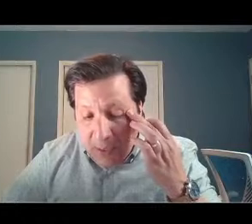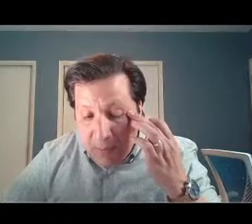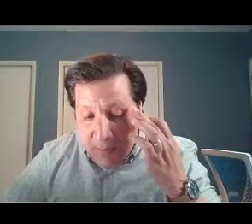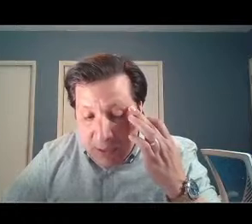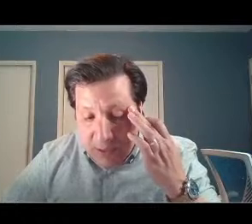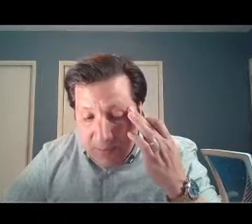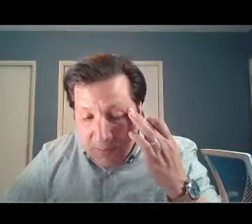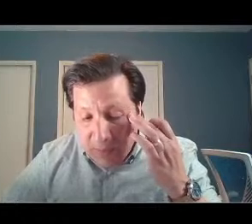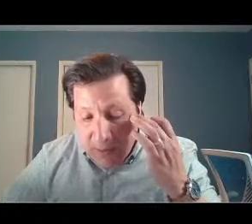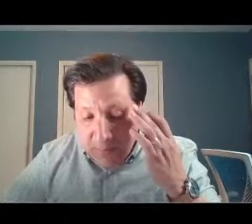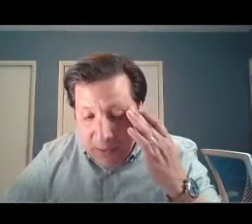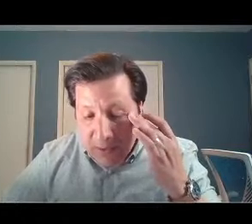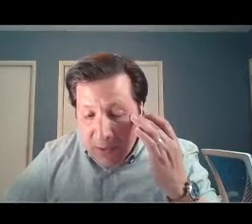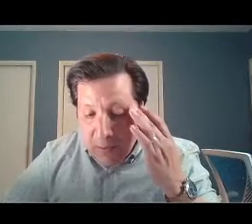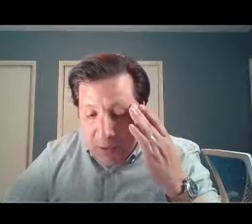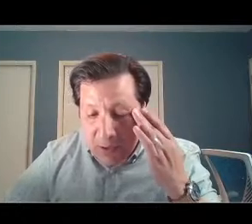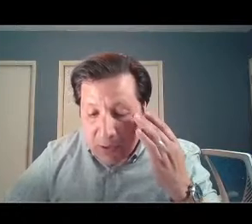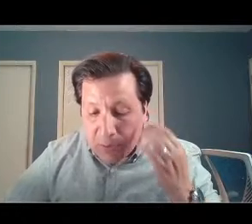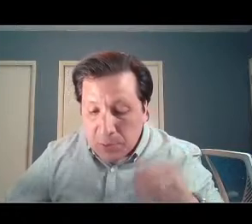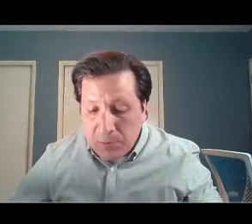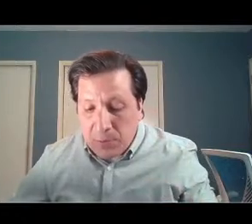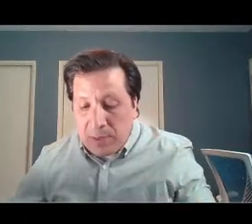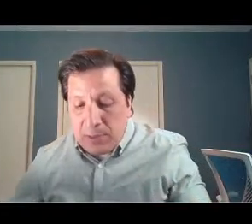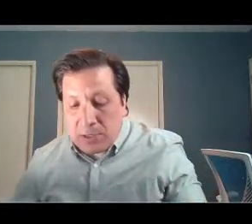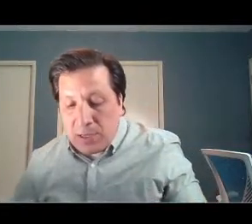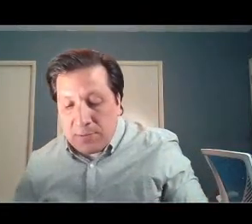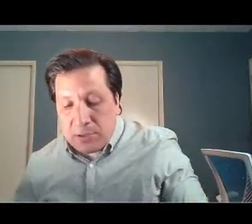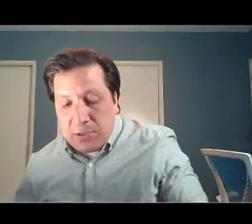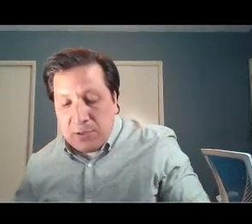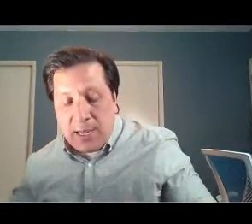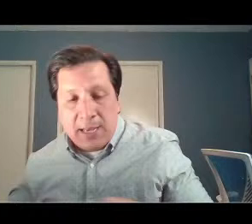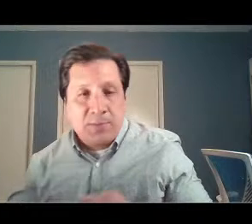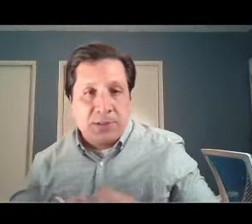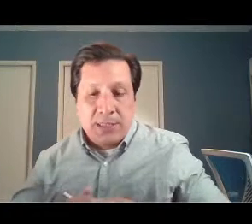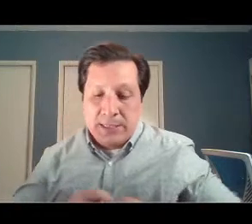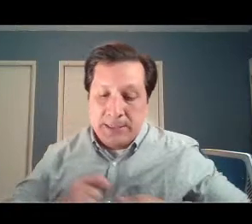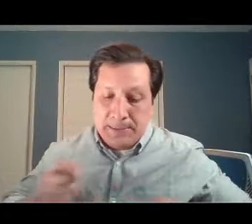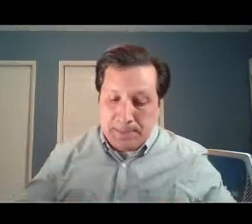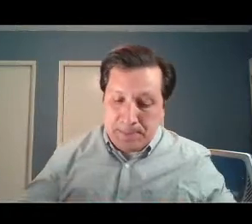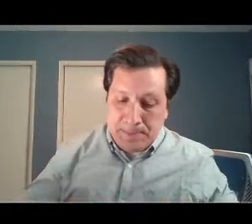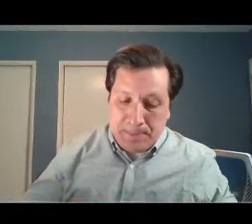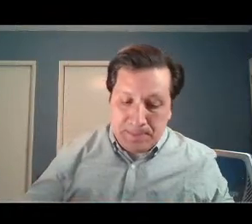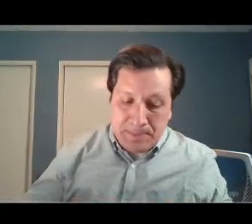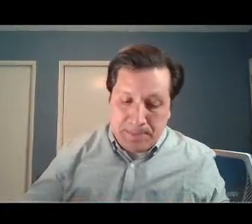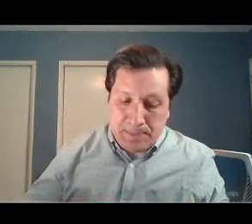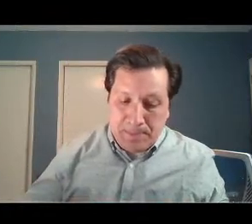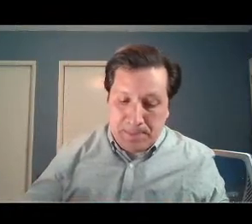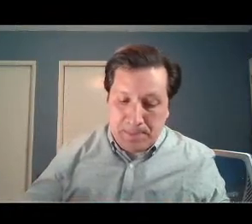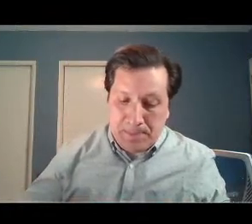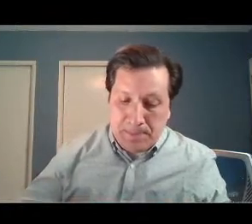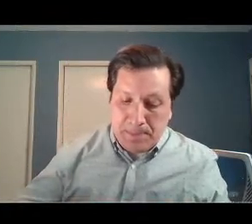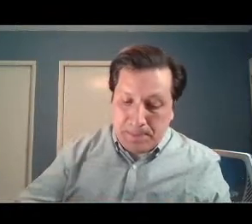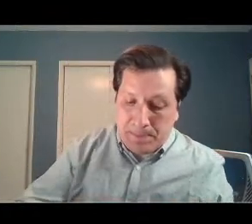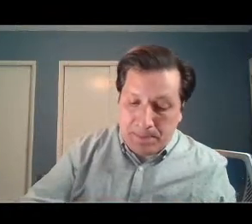eligible for readmission is there a motion to approve the readmission of the student as presented